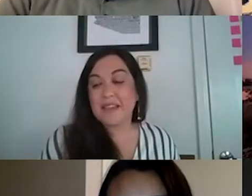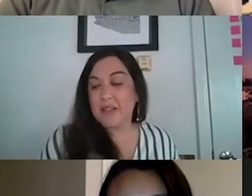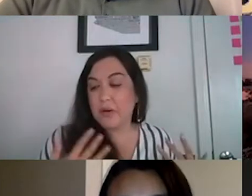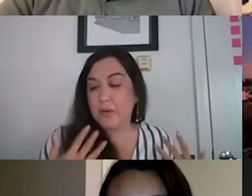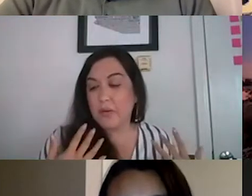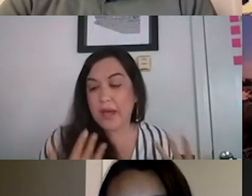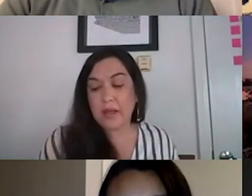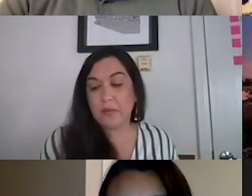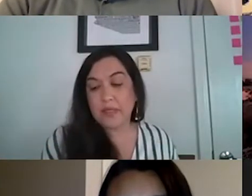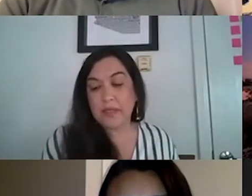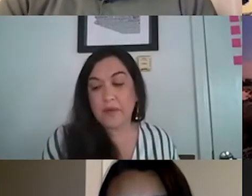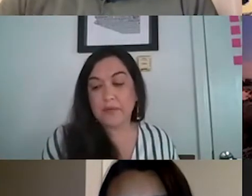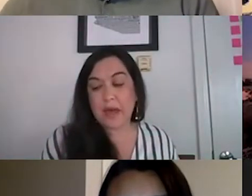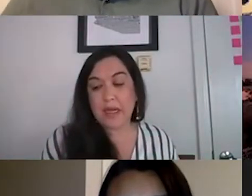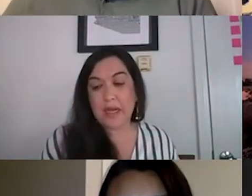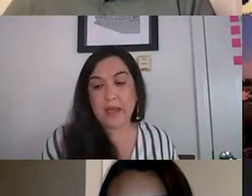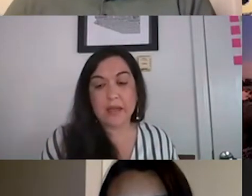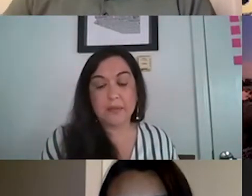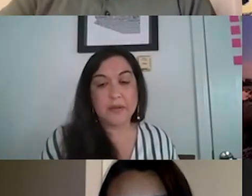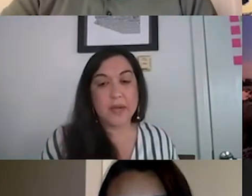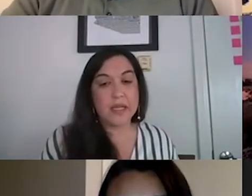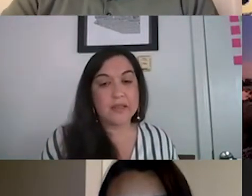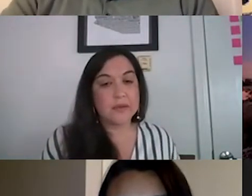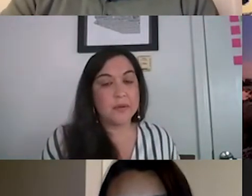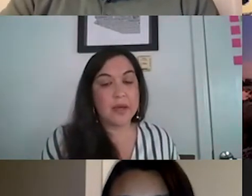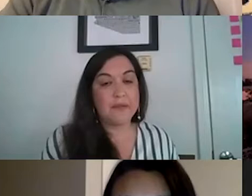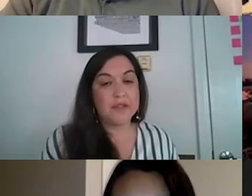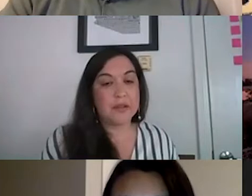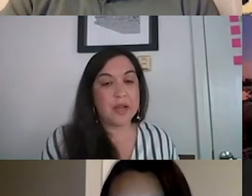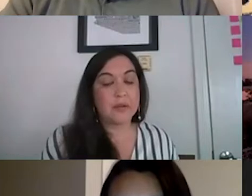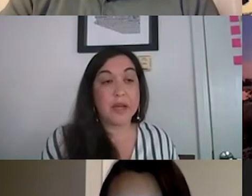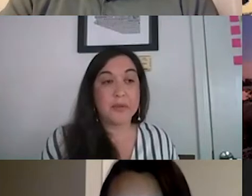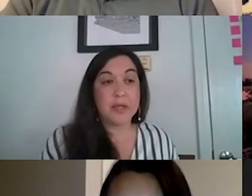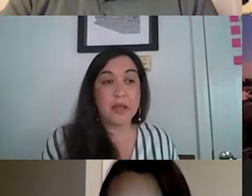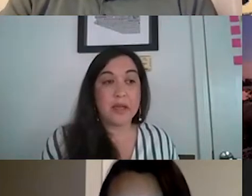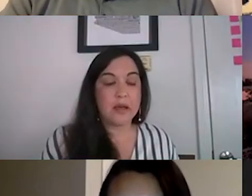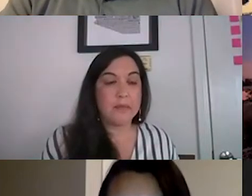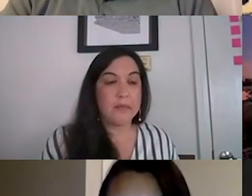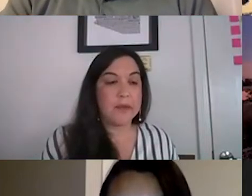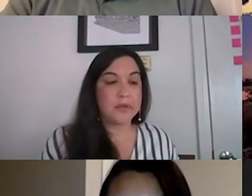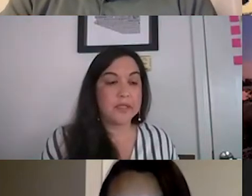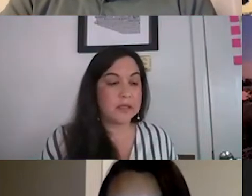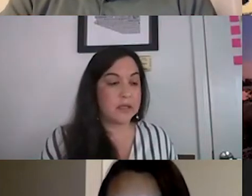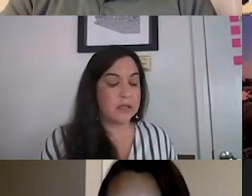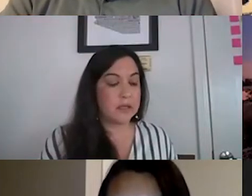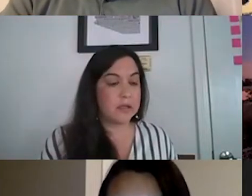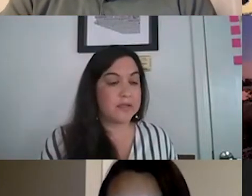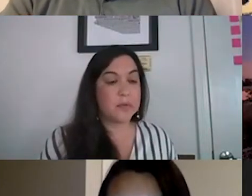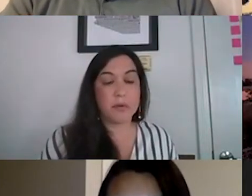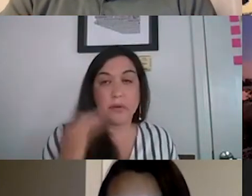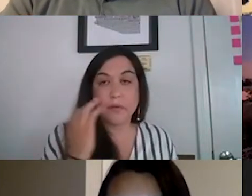yeah, so I got really involved with that, and I kept on writing. So after I graduated, I worked as